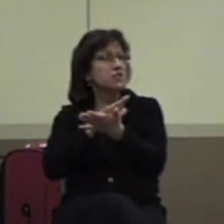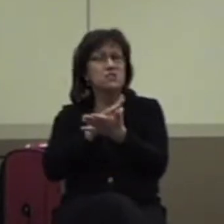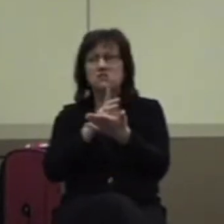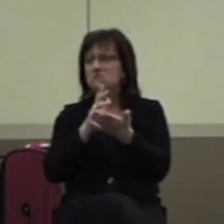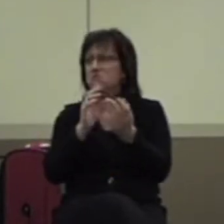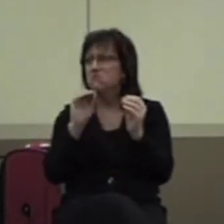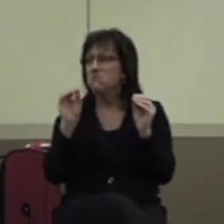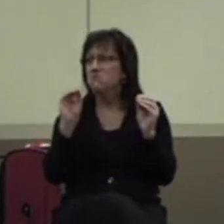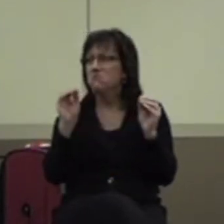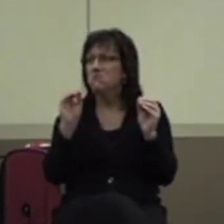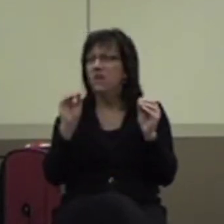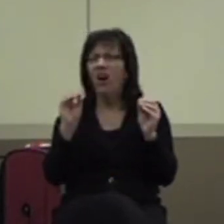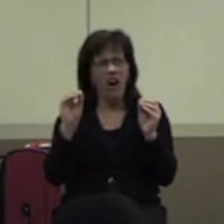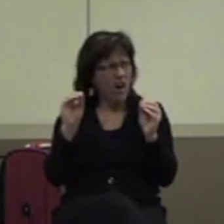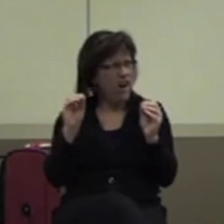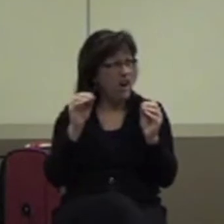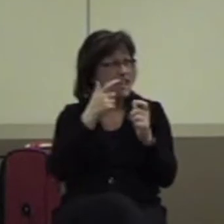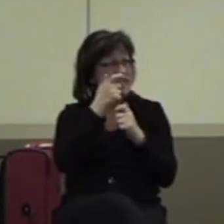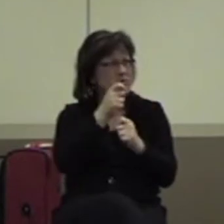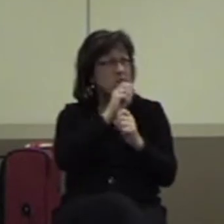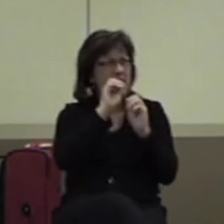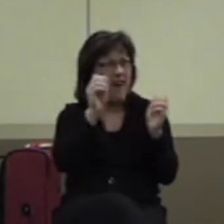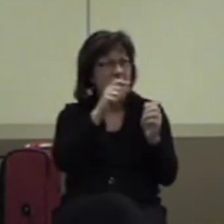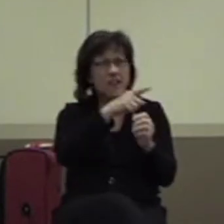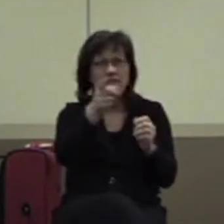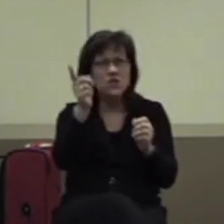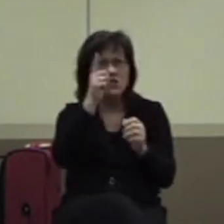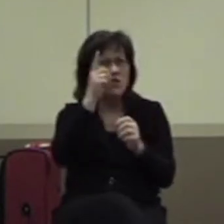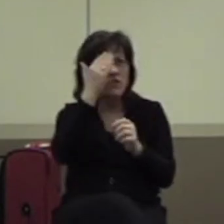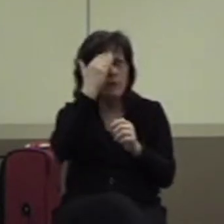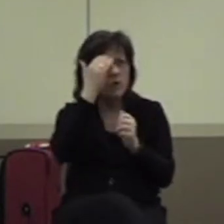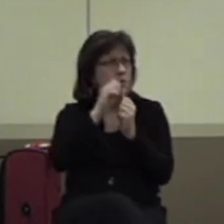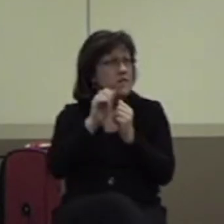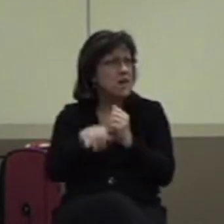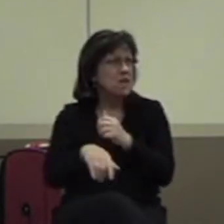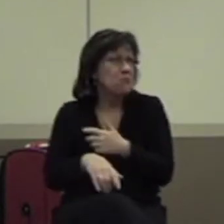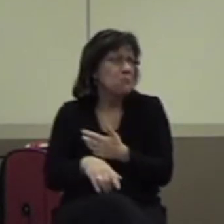Nobody. That's interesting. Okay.